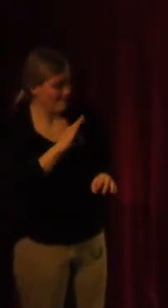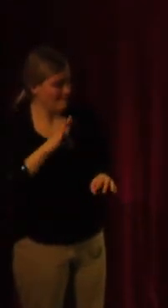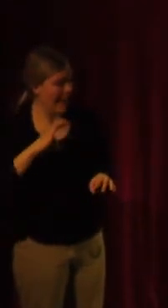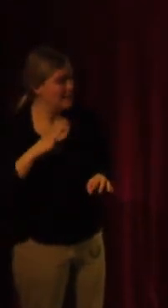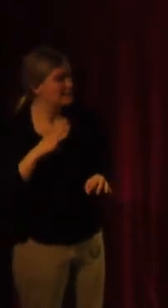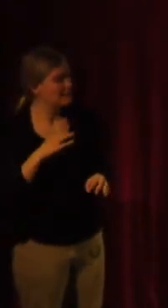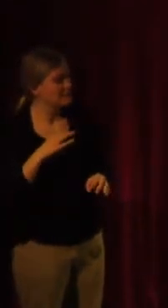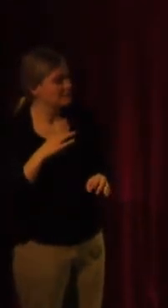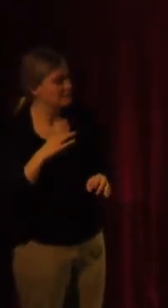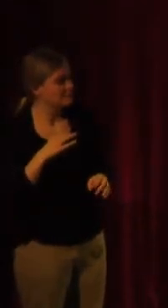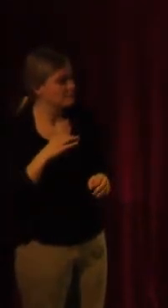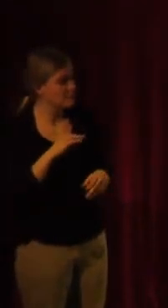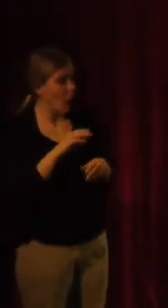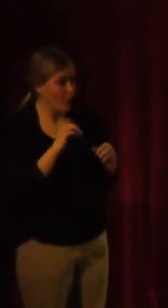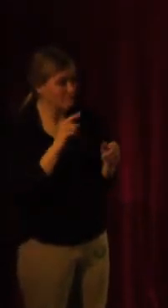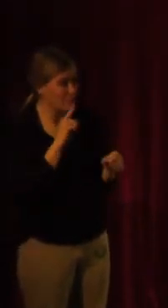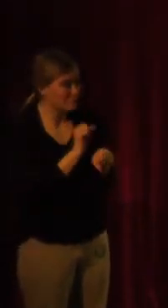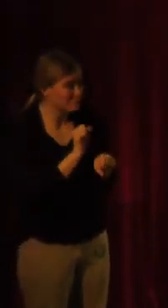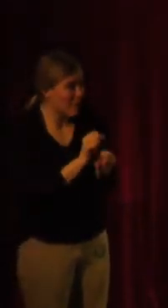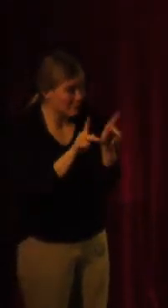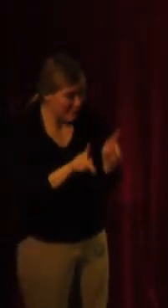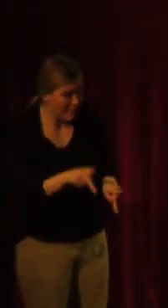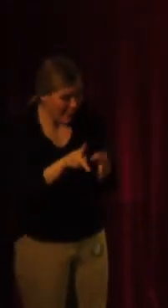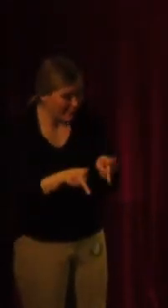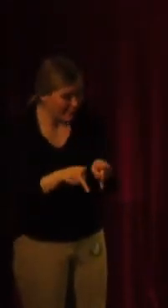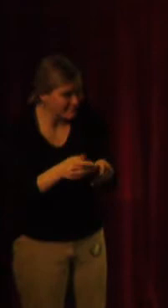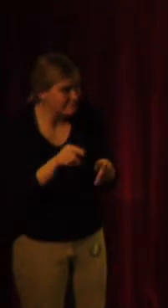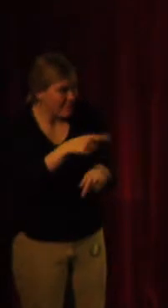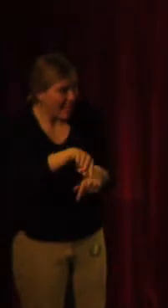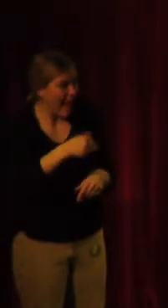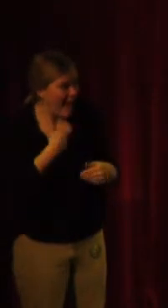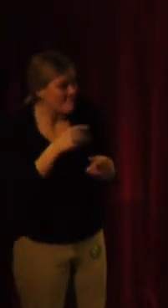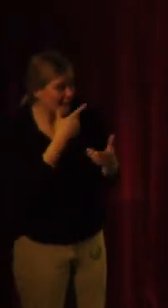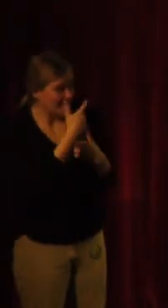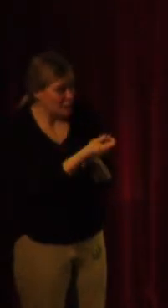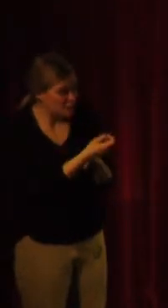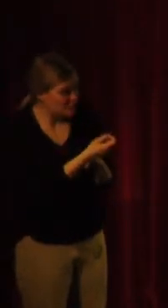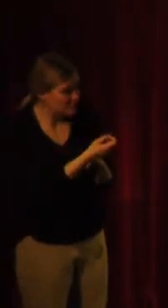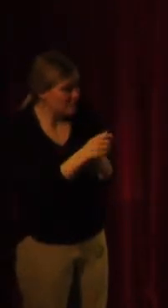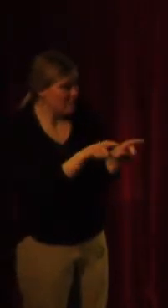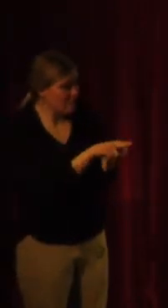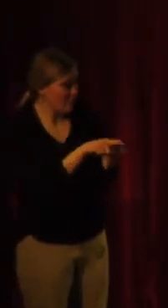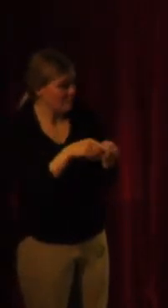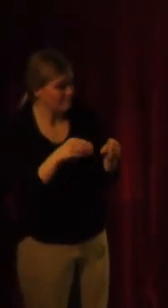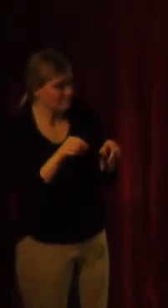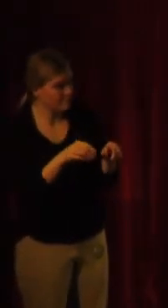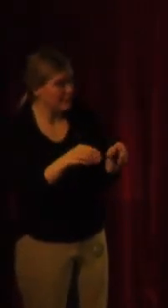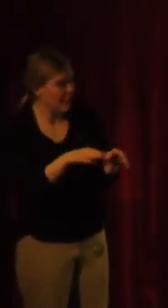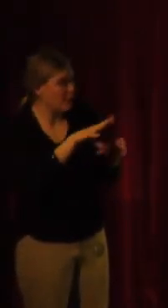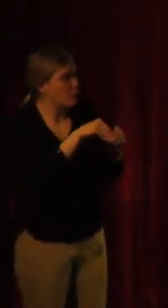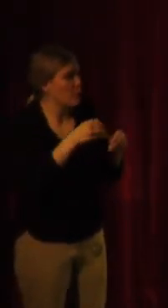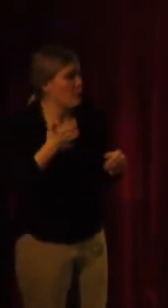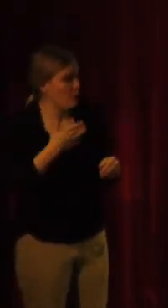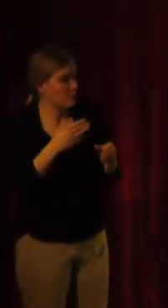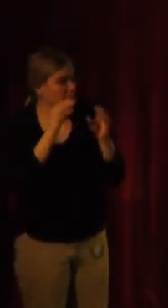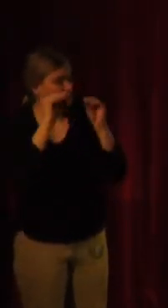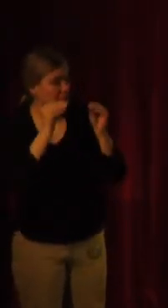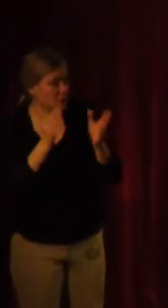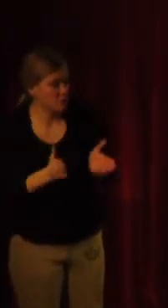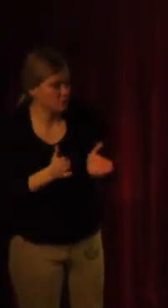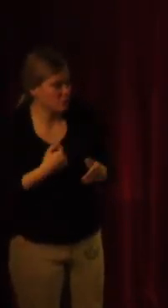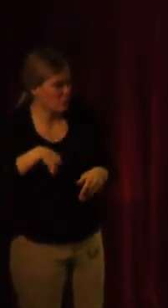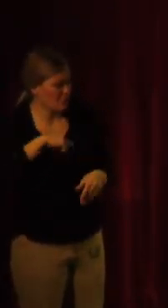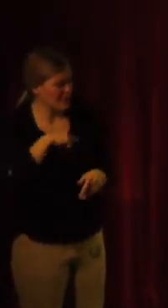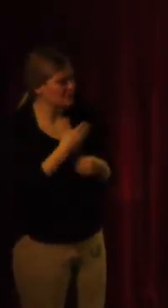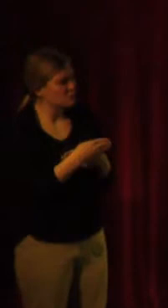are people who have interests that go beyond the courses we teach as well. We are generalists in